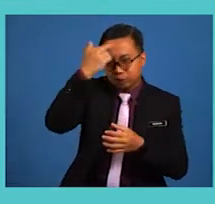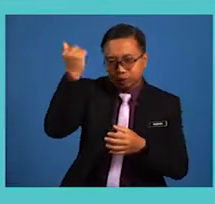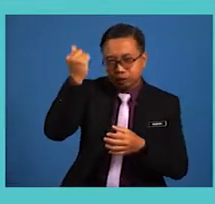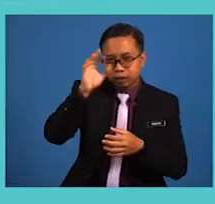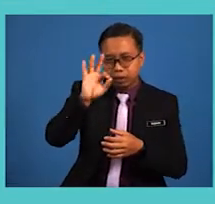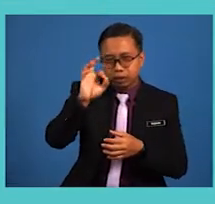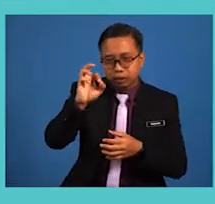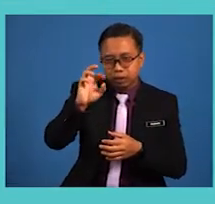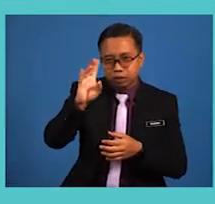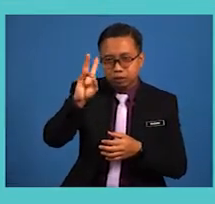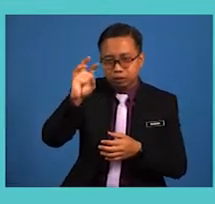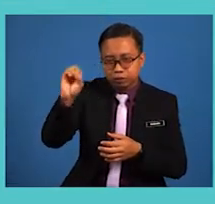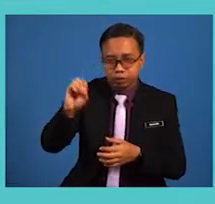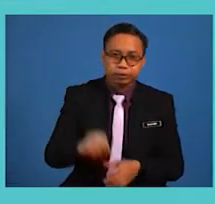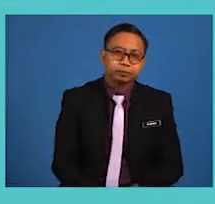year 1970.